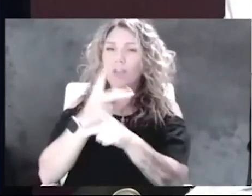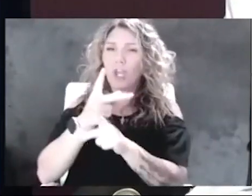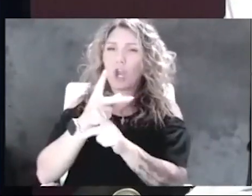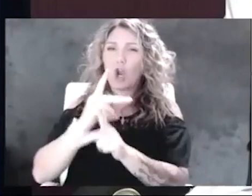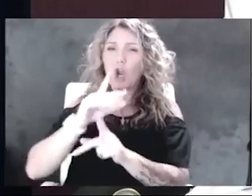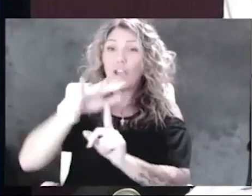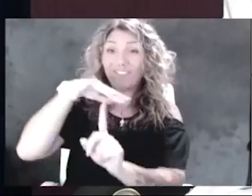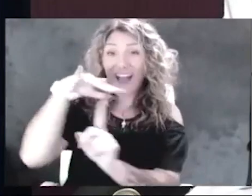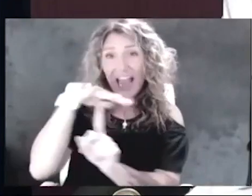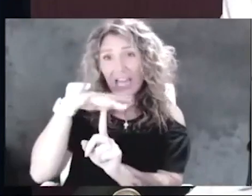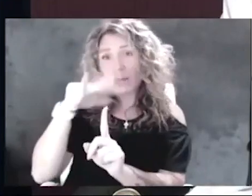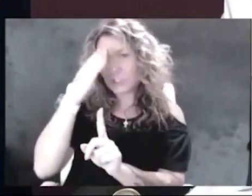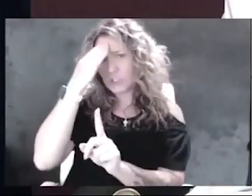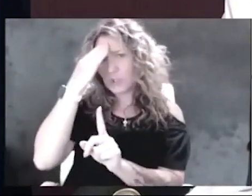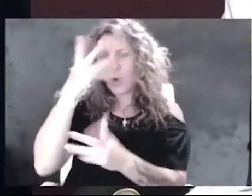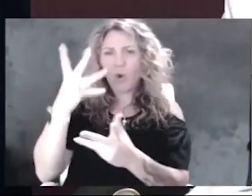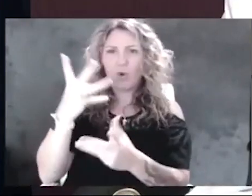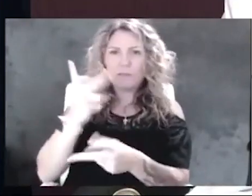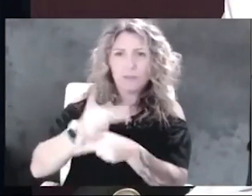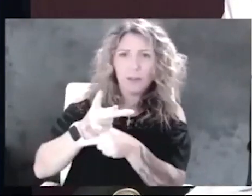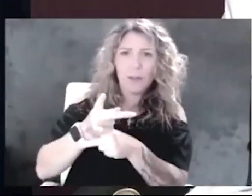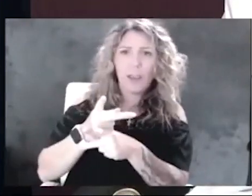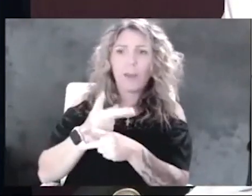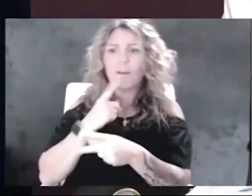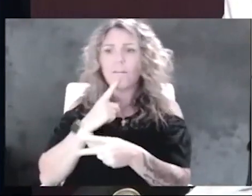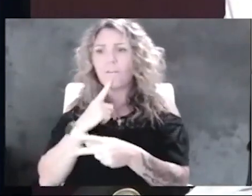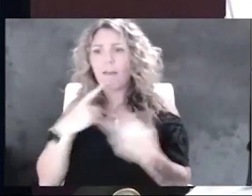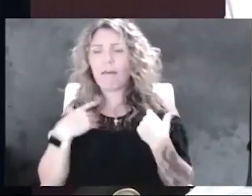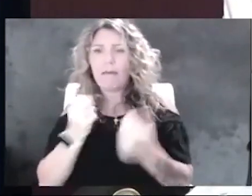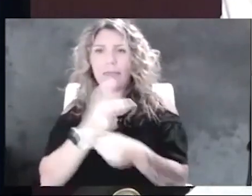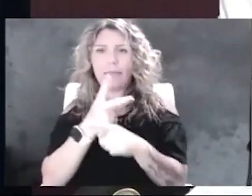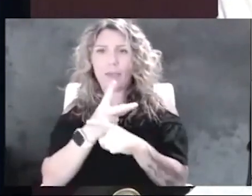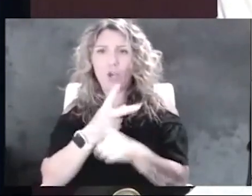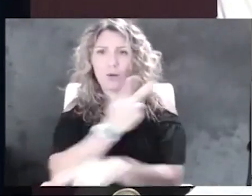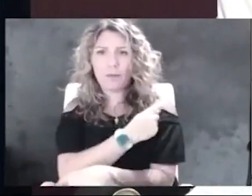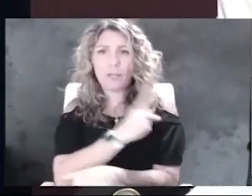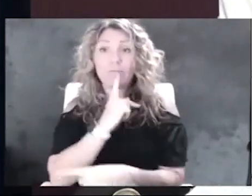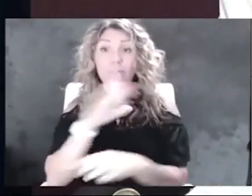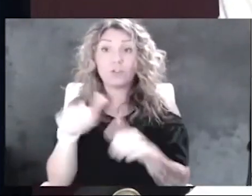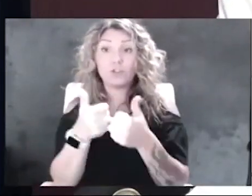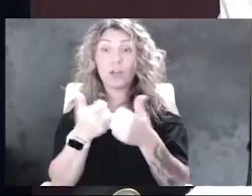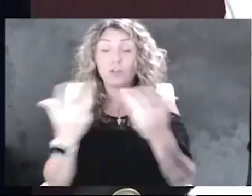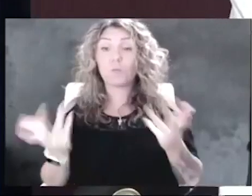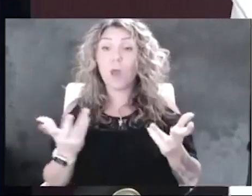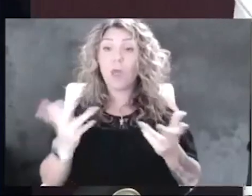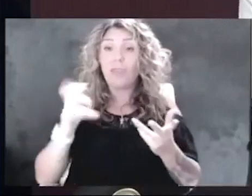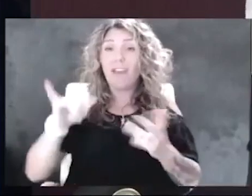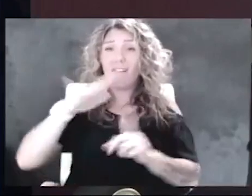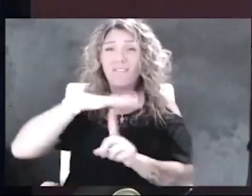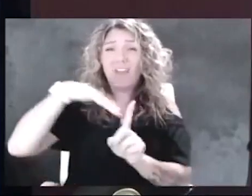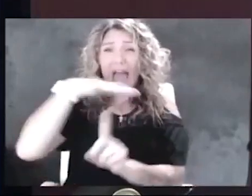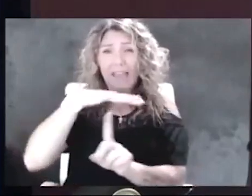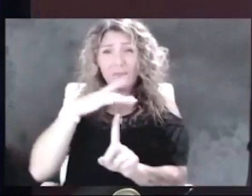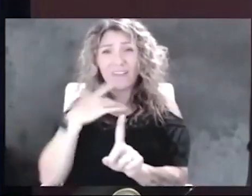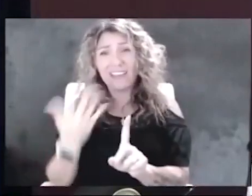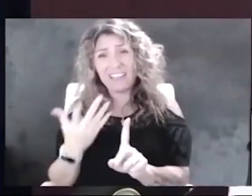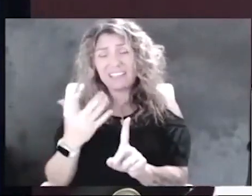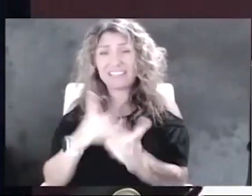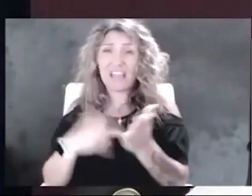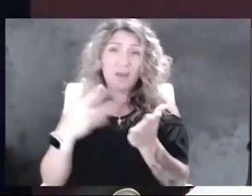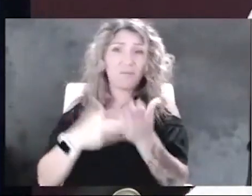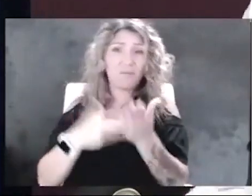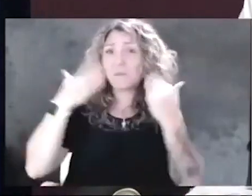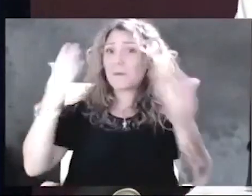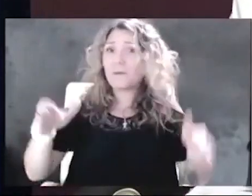COVID patient. And I think the challenge for us is that in that environment, sometimes we don't know, right? And so we make sure